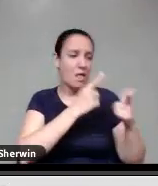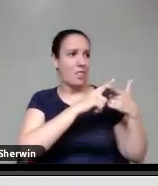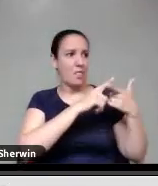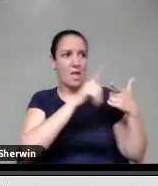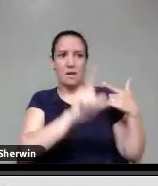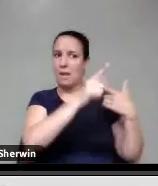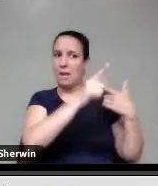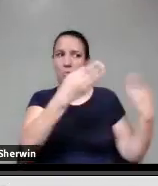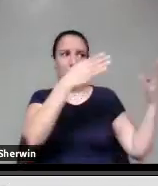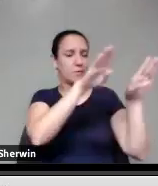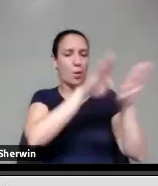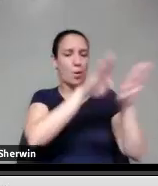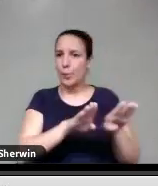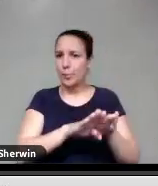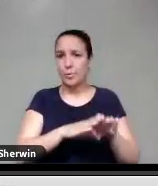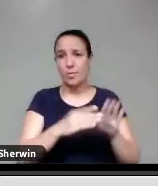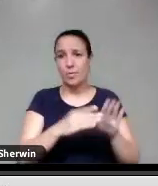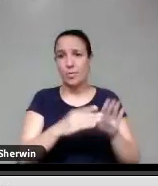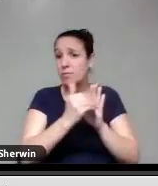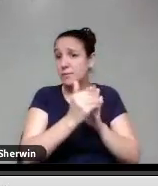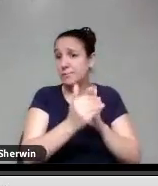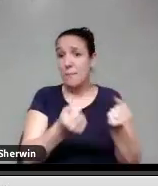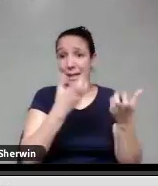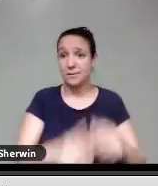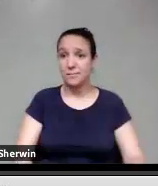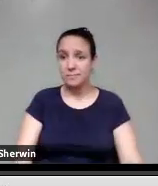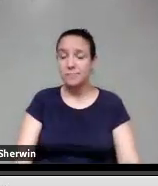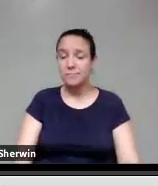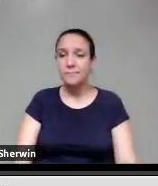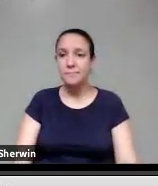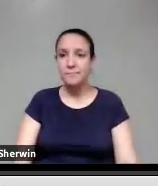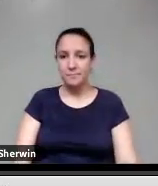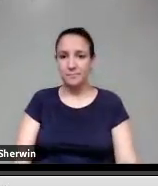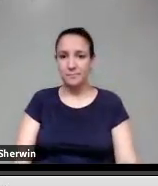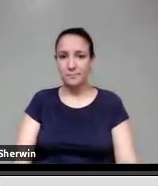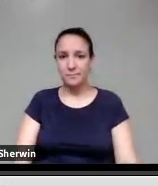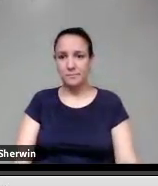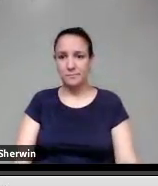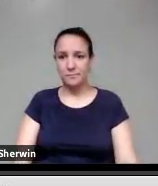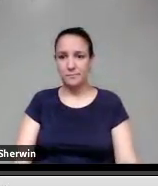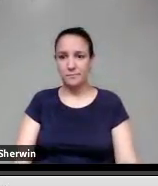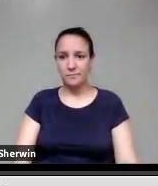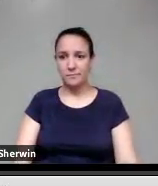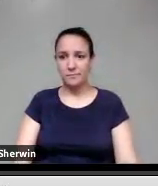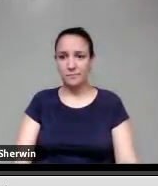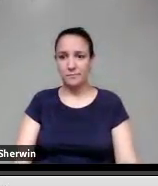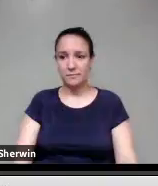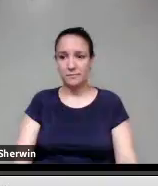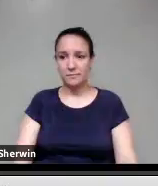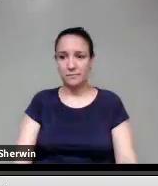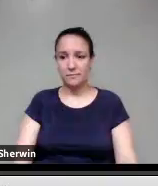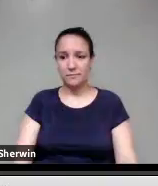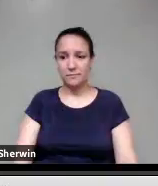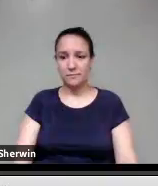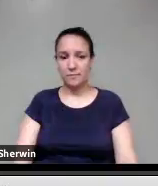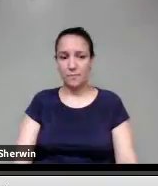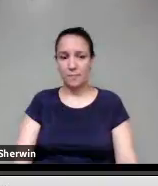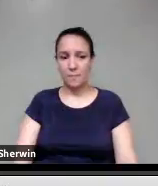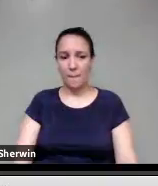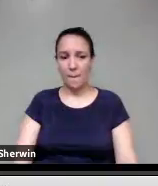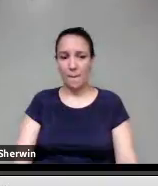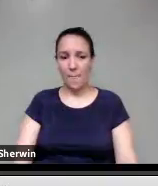year, sadly. And many times they close based on statistics. So the encouraging of